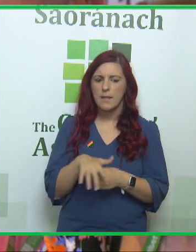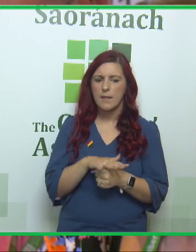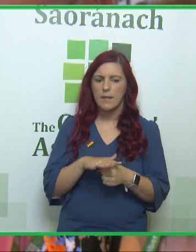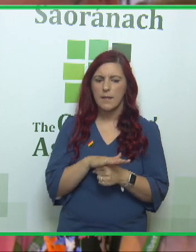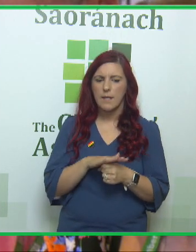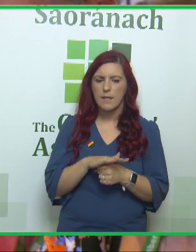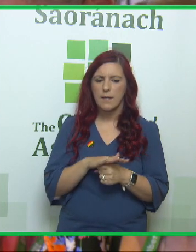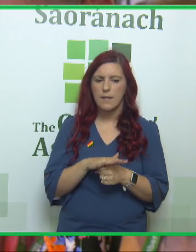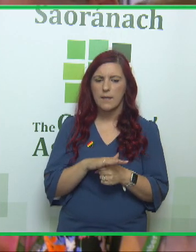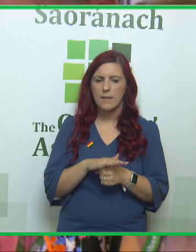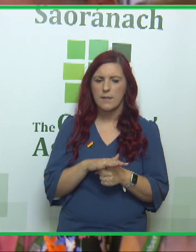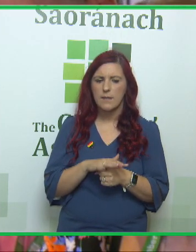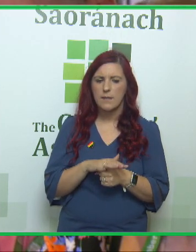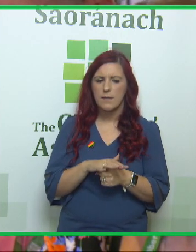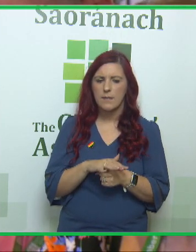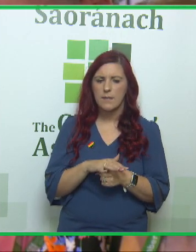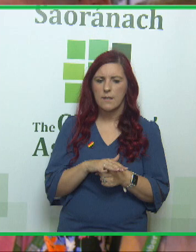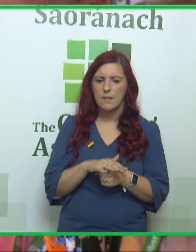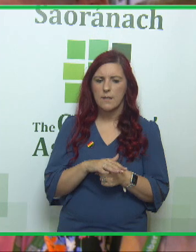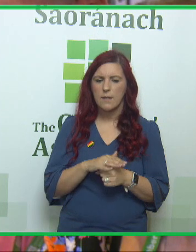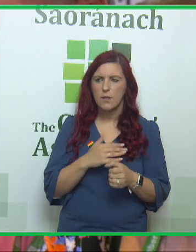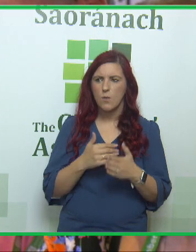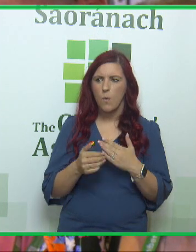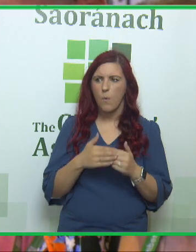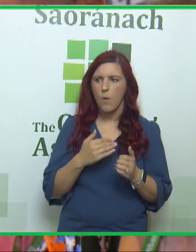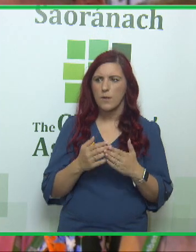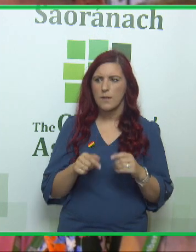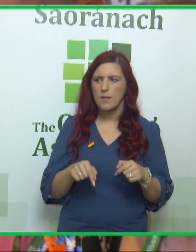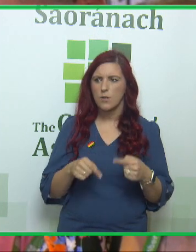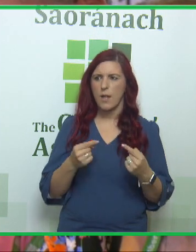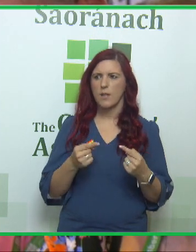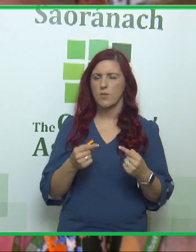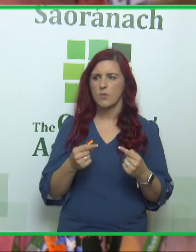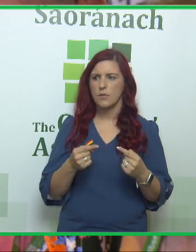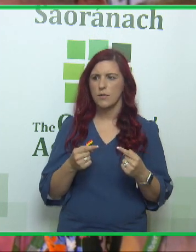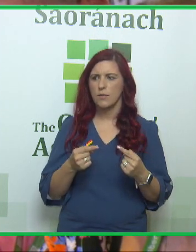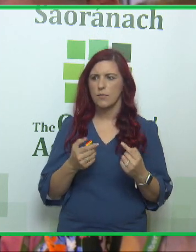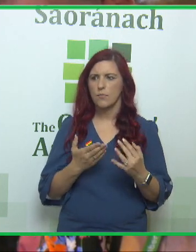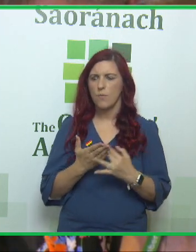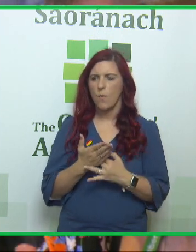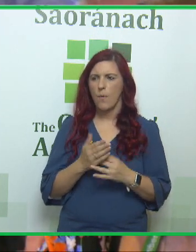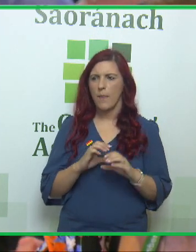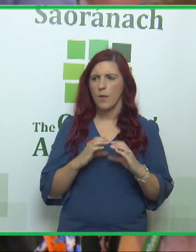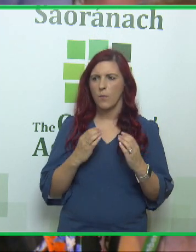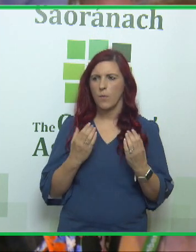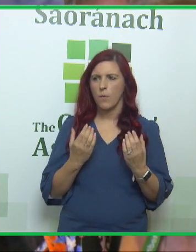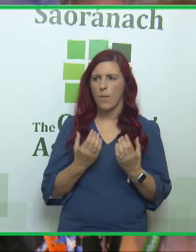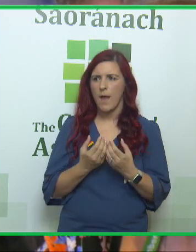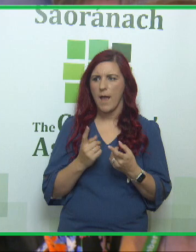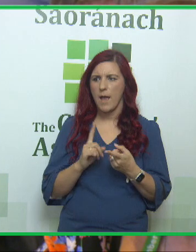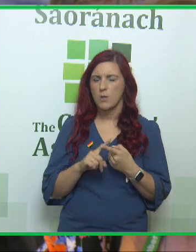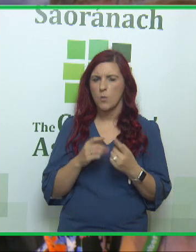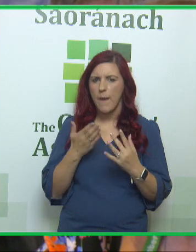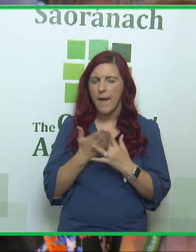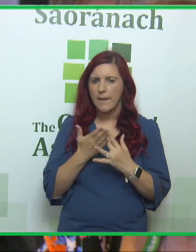is the biggest challenge of reintegrating to the majority community and to access the